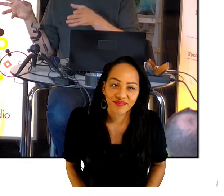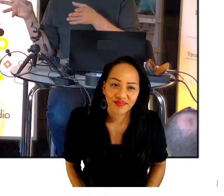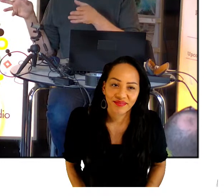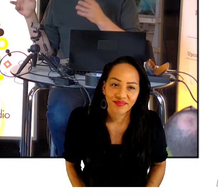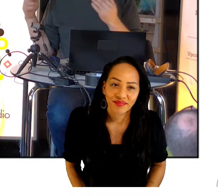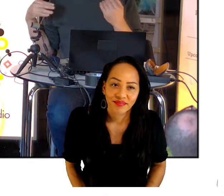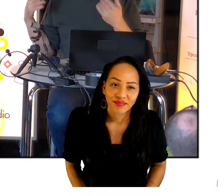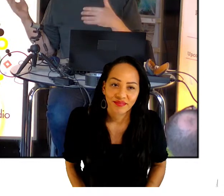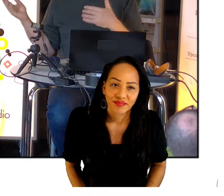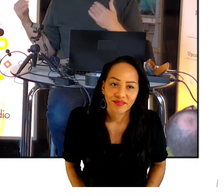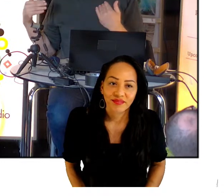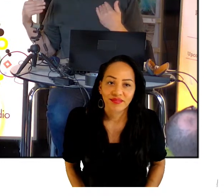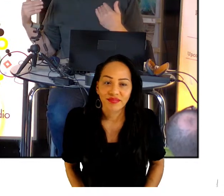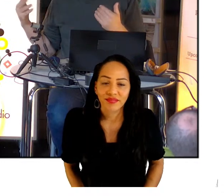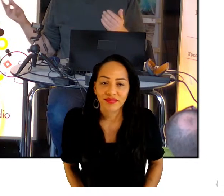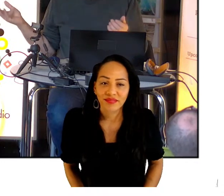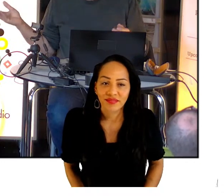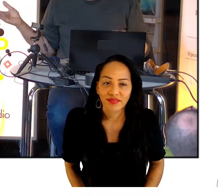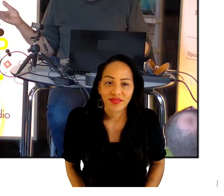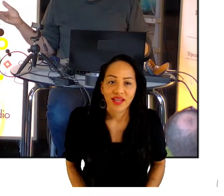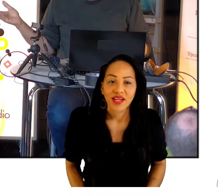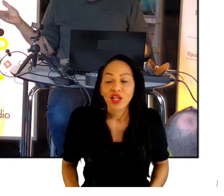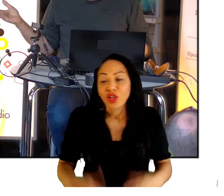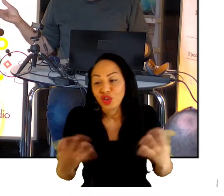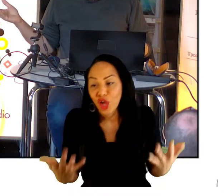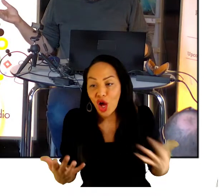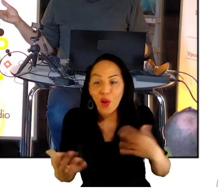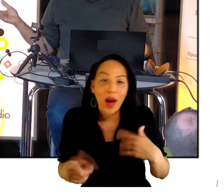visual propositions, but also about biography,